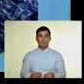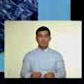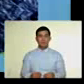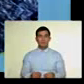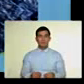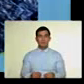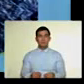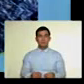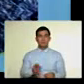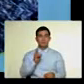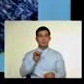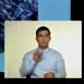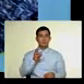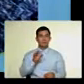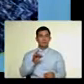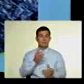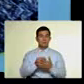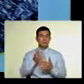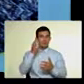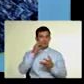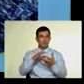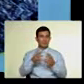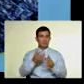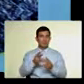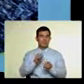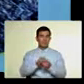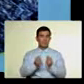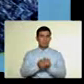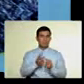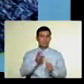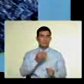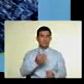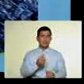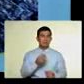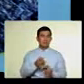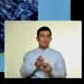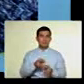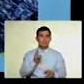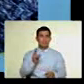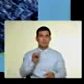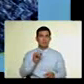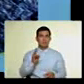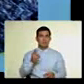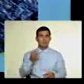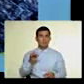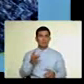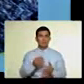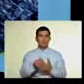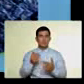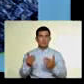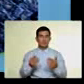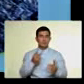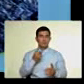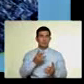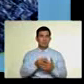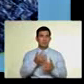bilasiz. Ko'mir 2 turga bo'linadi, ya'ni tosh ko'mir hamda qo'ng'ir ko'mir. Tosh ko'mir